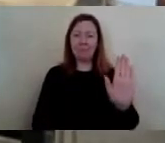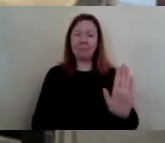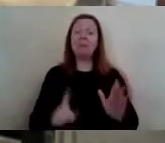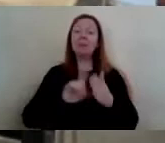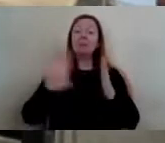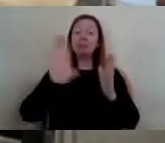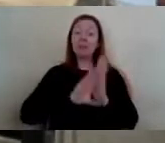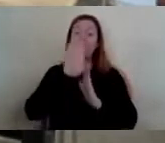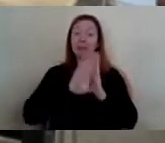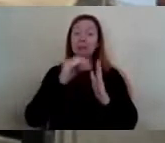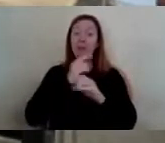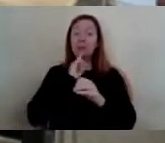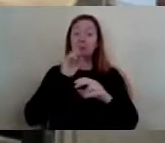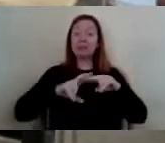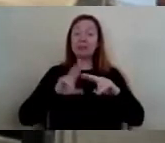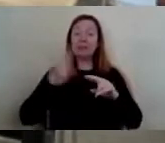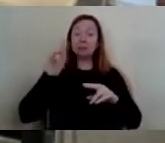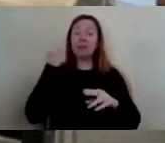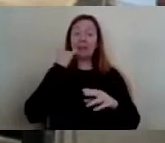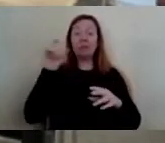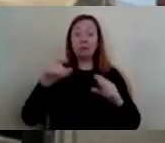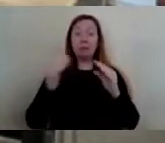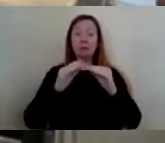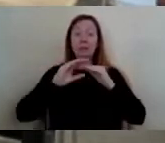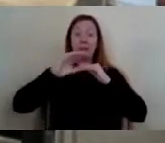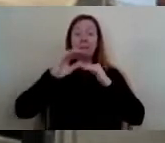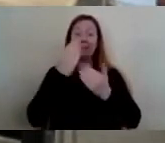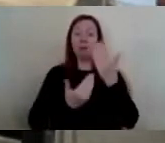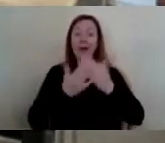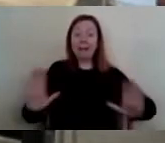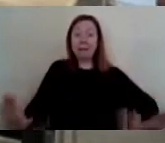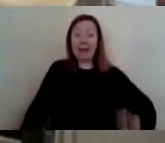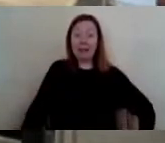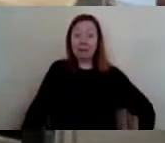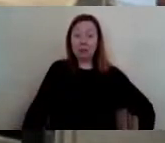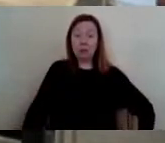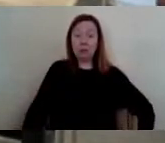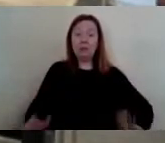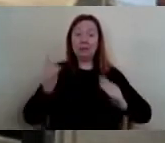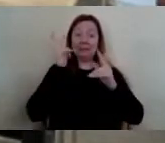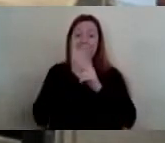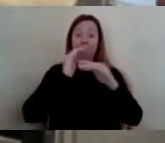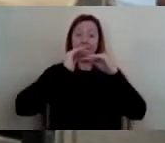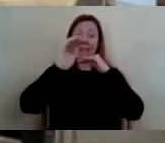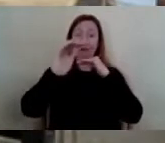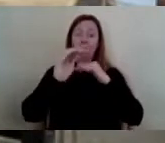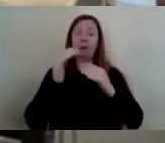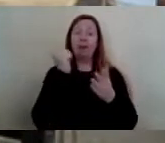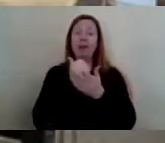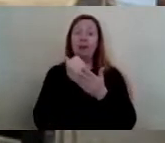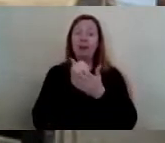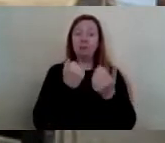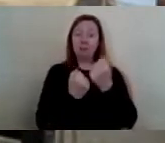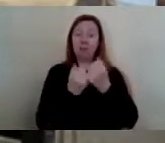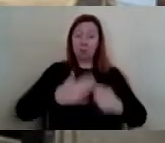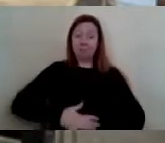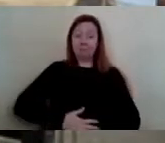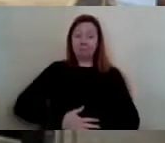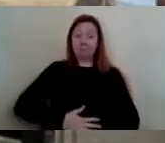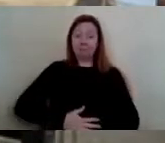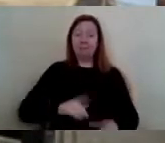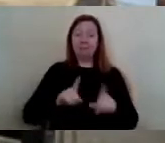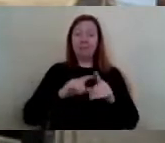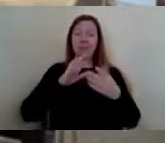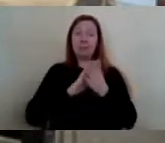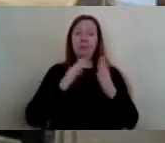your posture. Are you sitting up straight? If you need a little more stability, place those hands by your hips. This helps to support your core, especially as you get a little